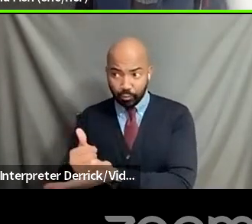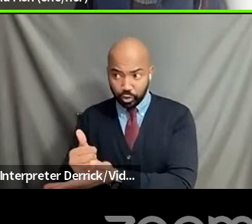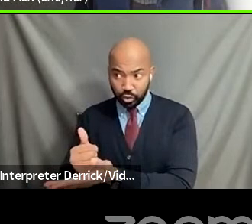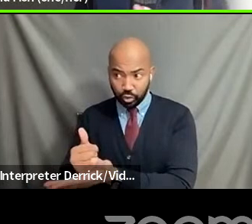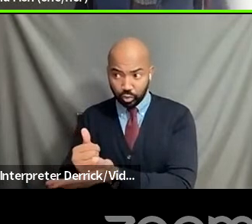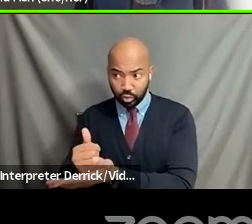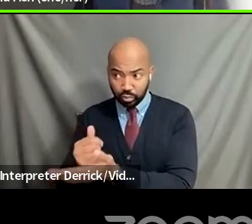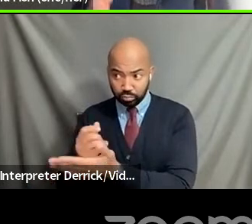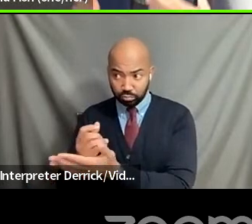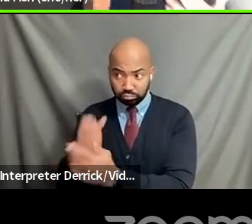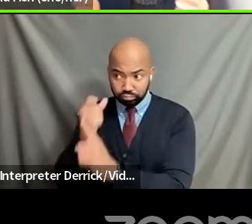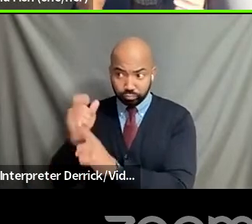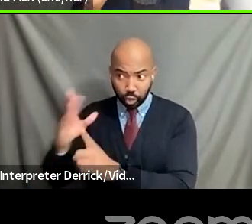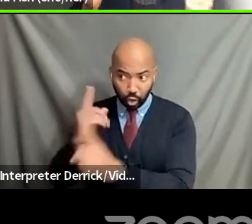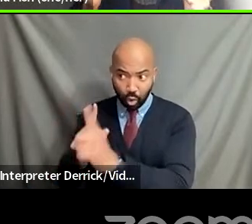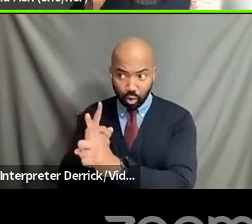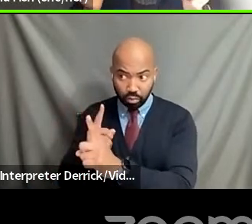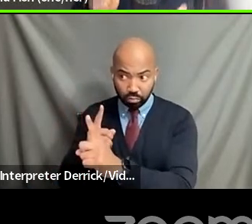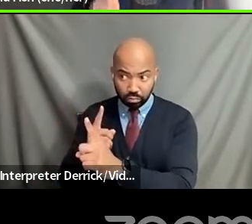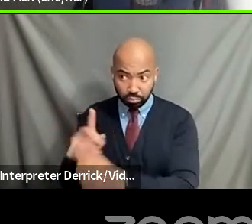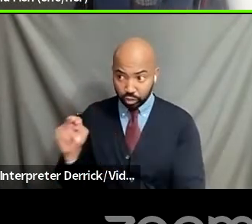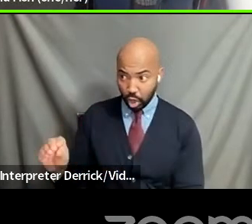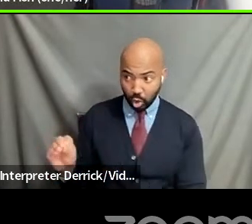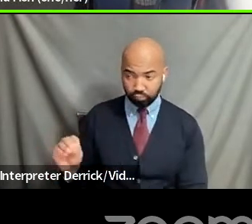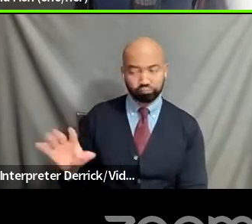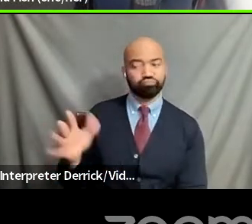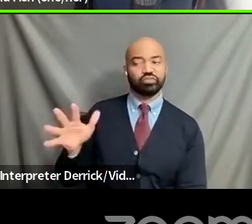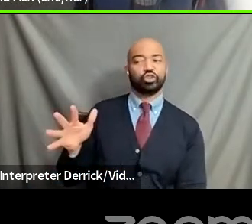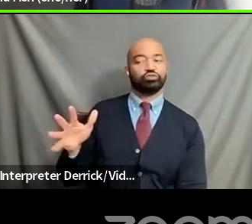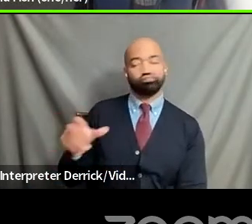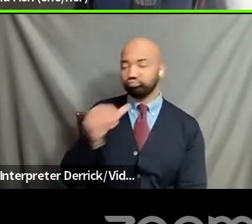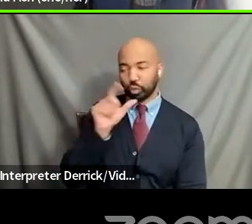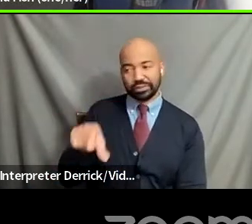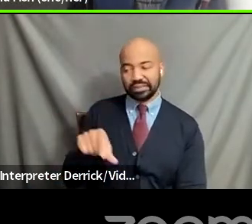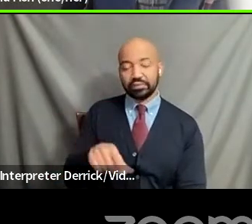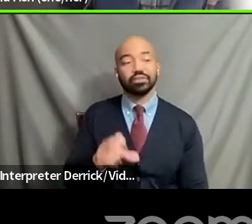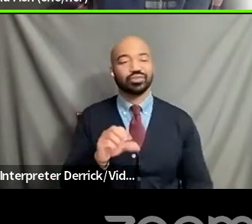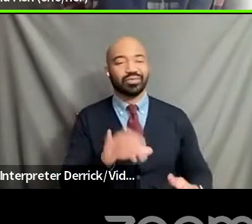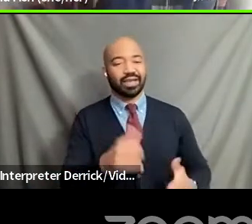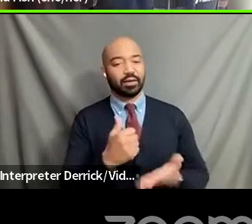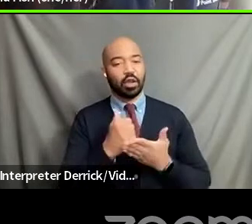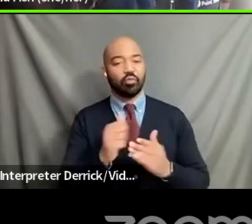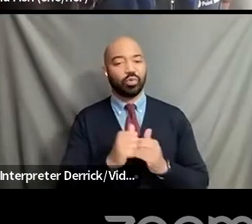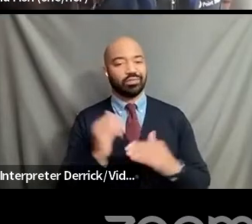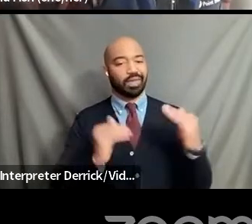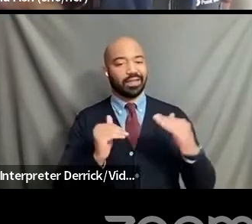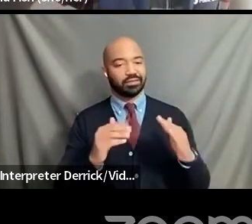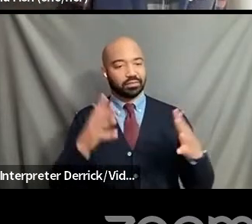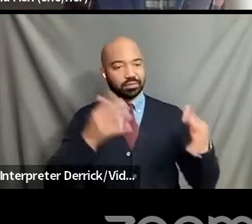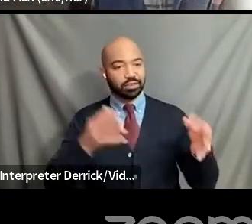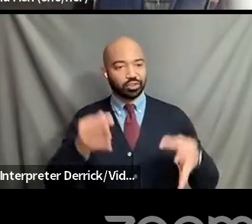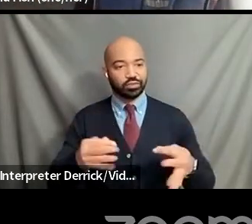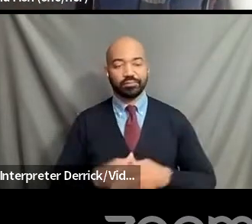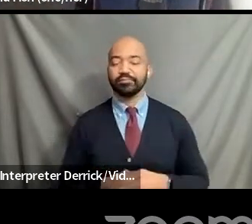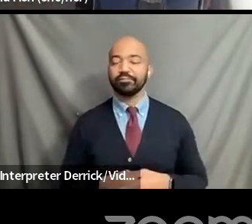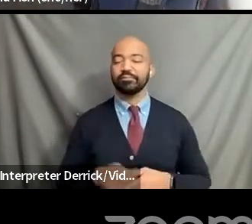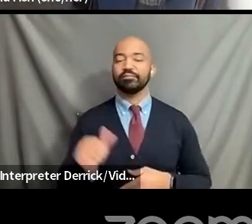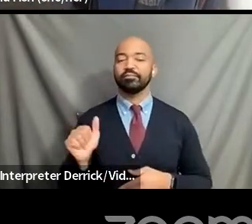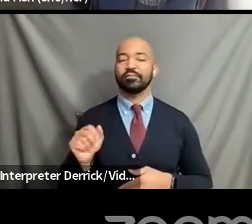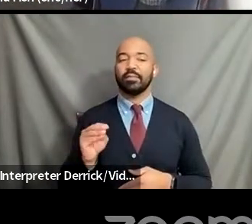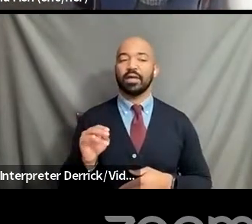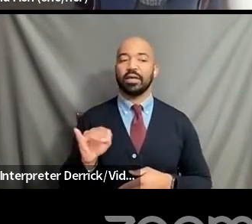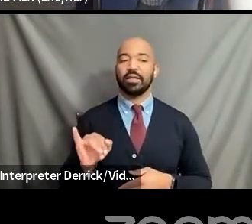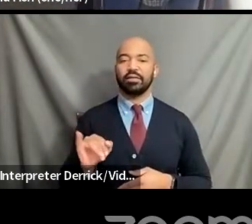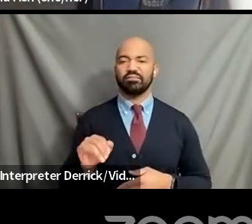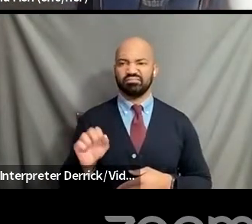it, and help you, balance that no and yes decision-making. I need to go get me a no committee.